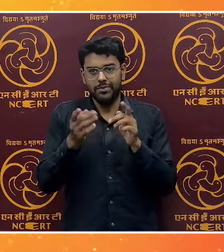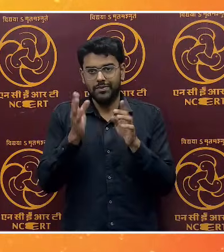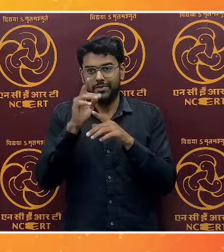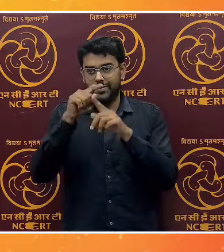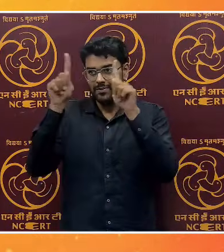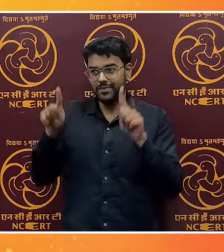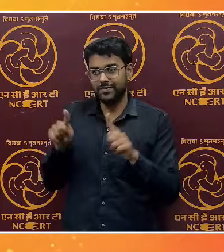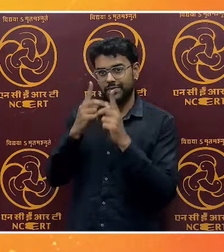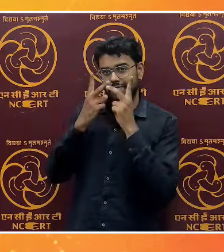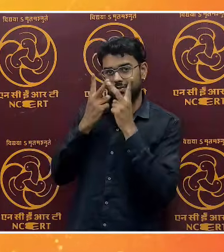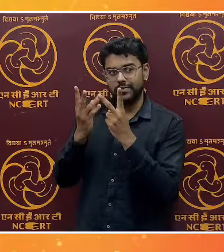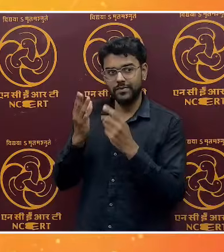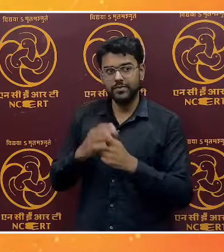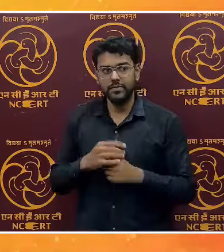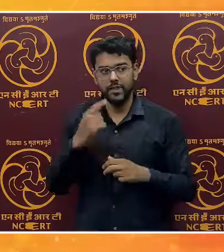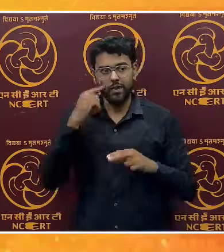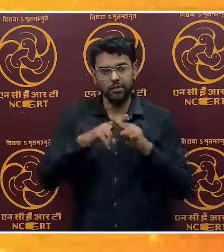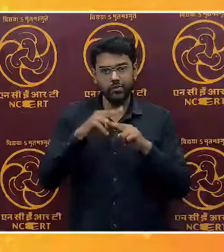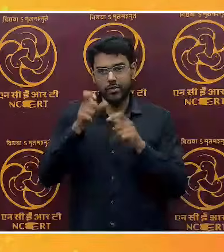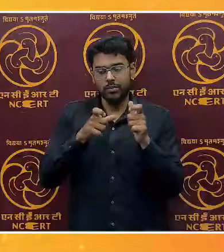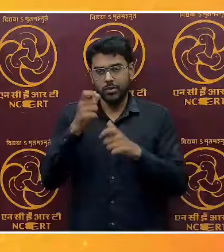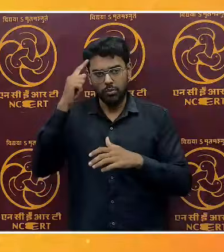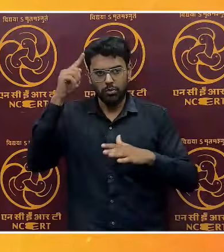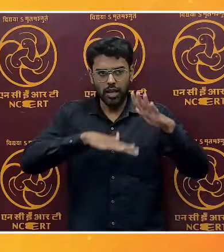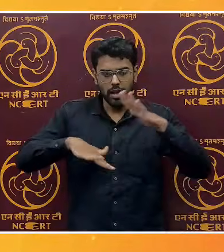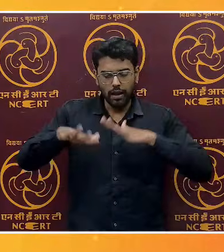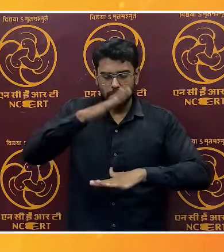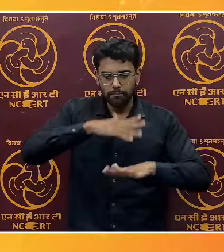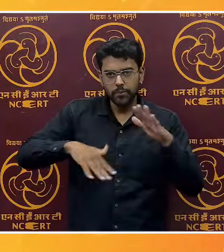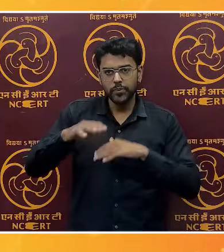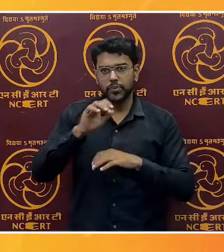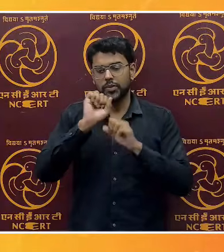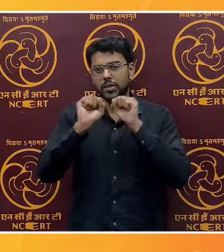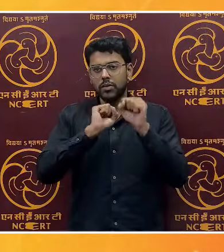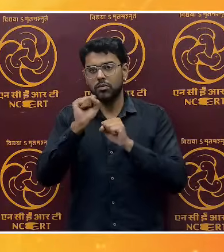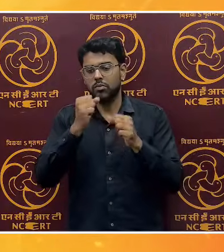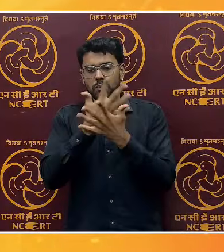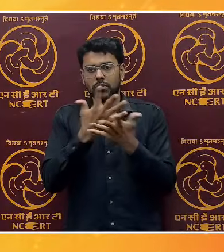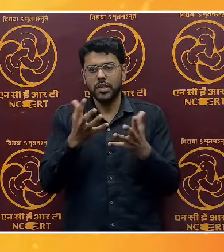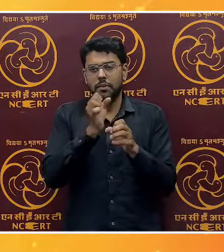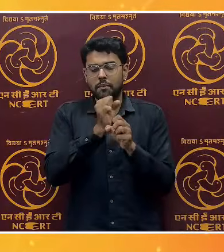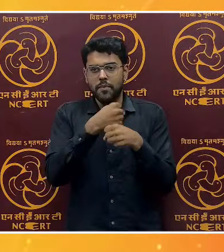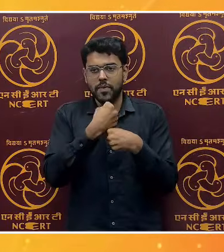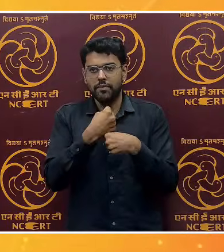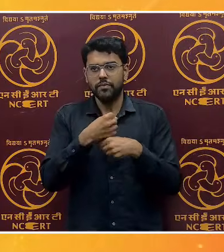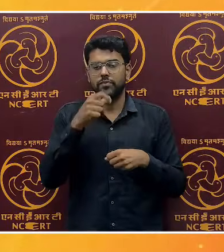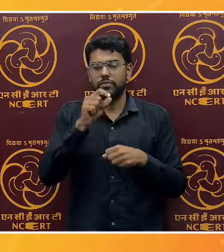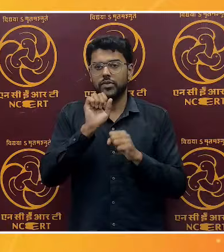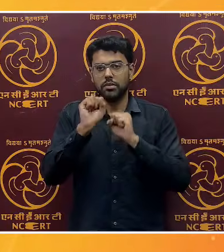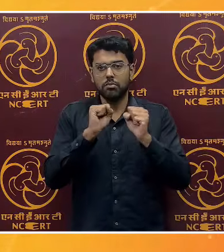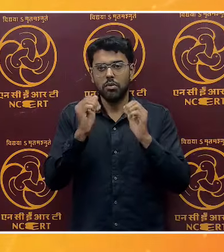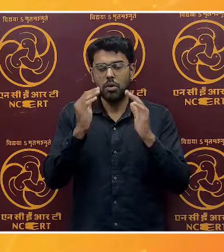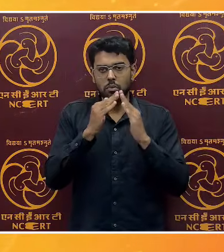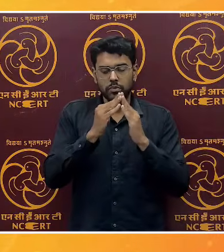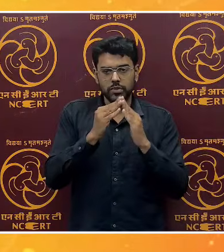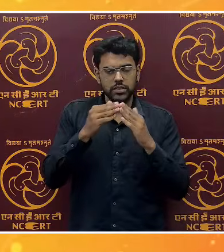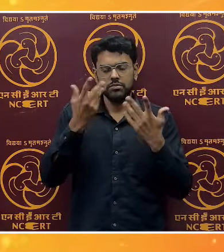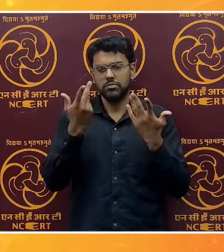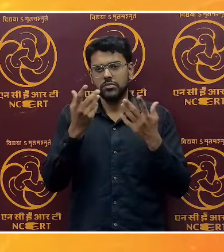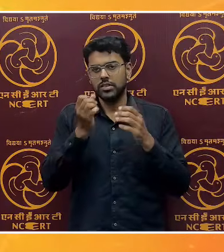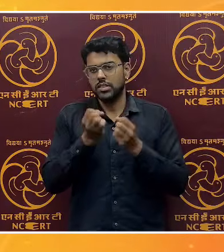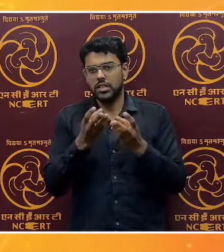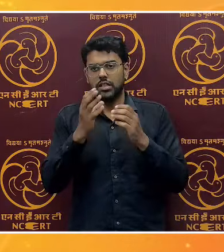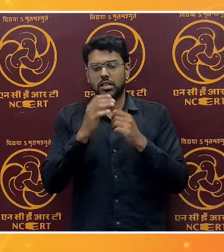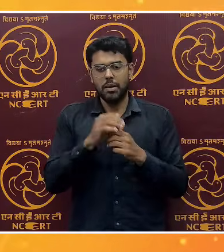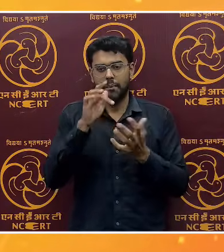on your screen. If you are planning to start, creating a content, so you can start from your home. Just identify